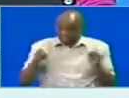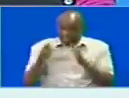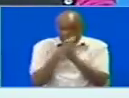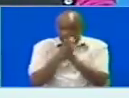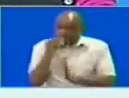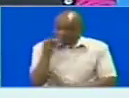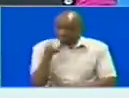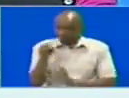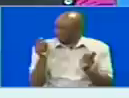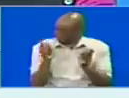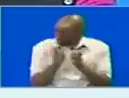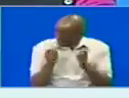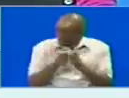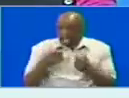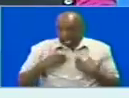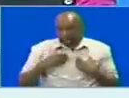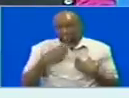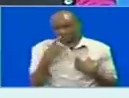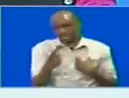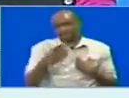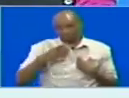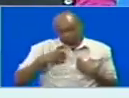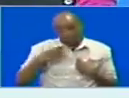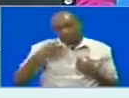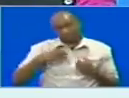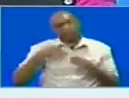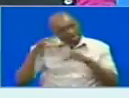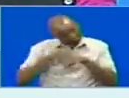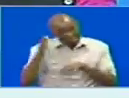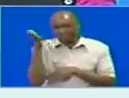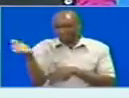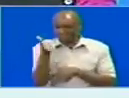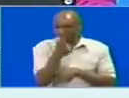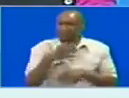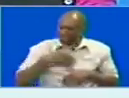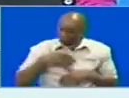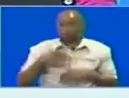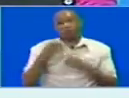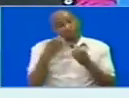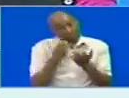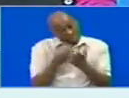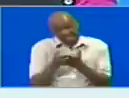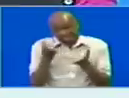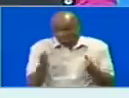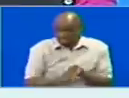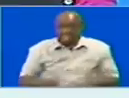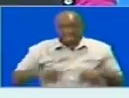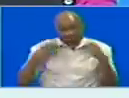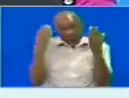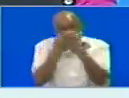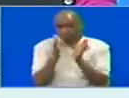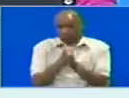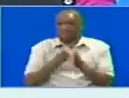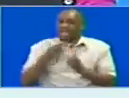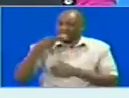story painfully told through the eyes of those who have lived on the fast lane of quick money, nightlife, and